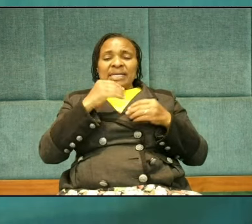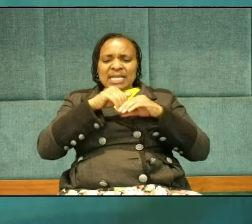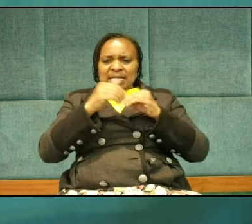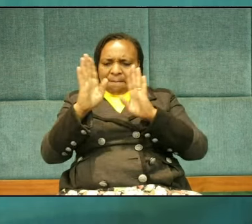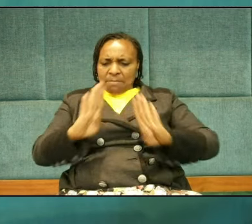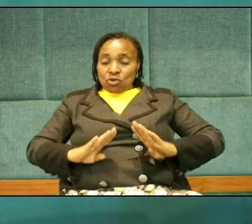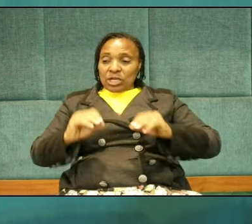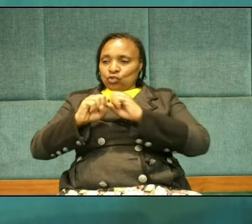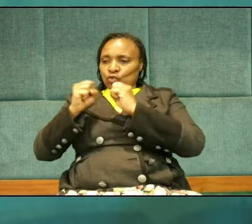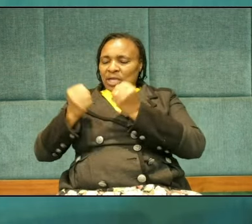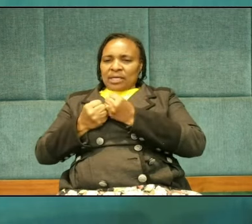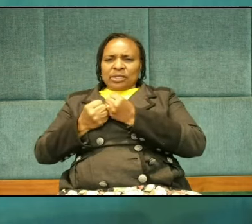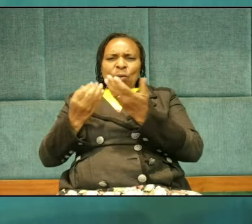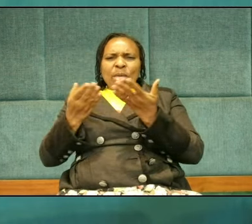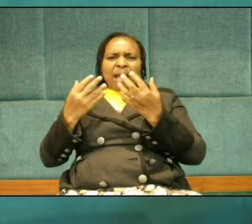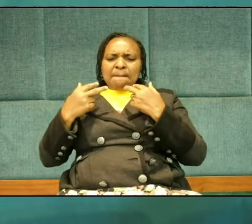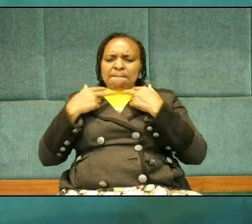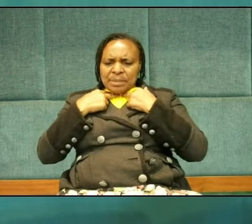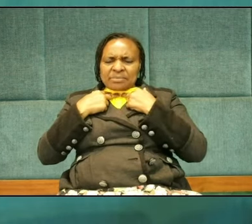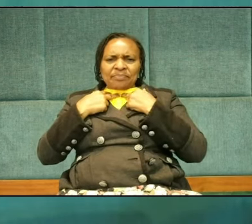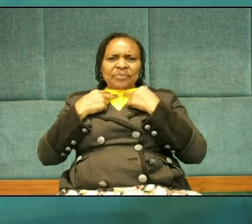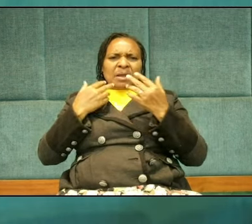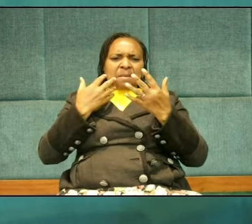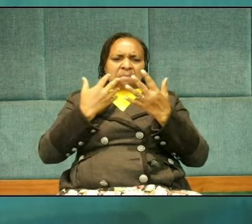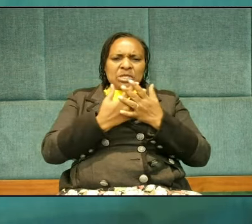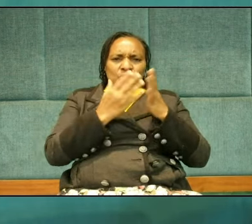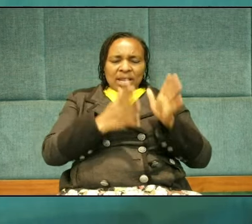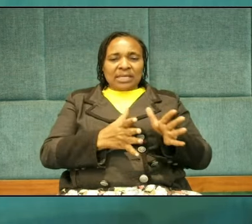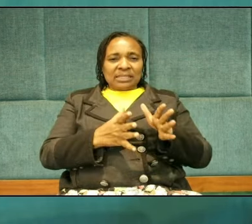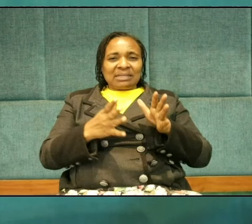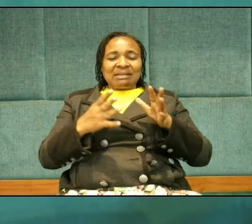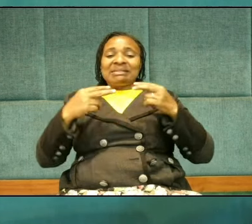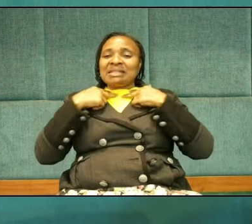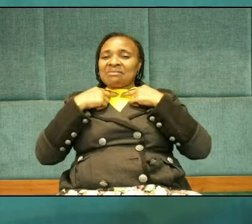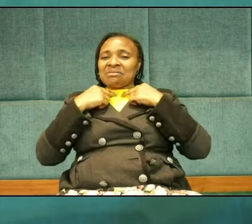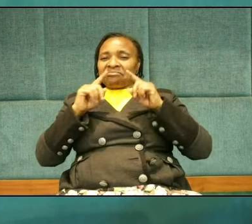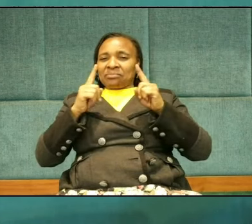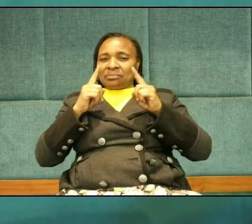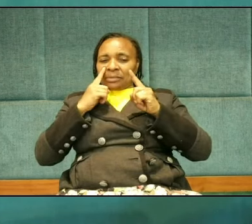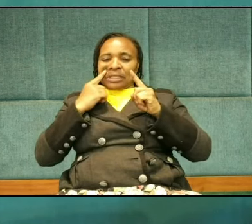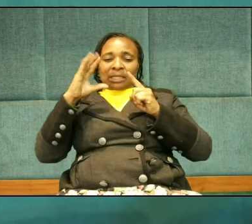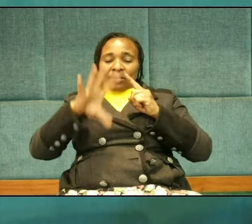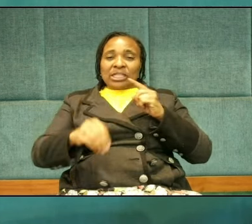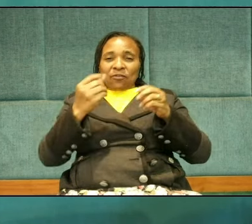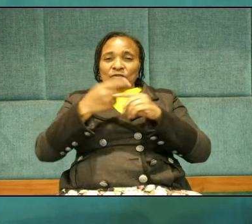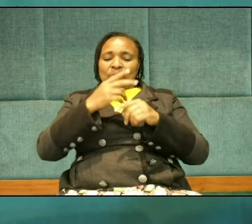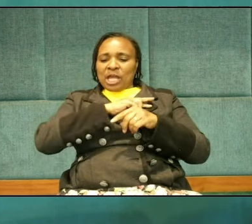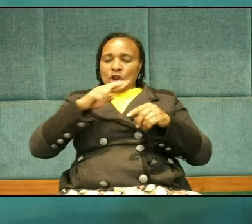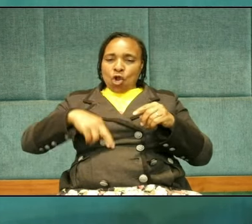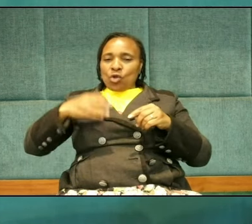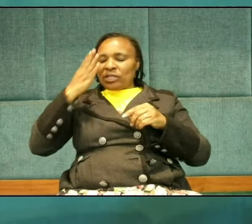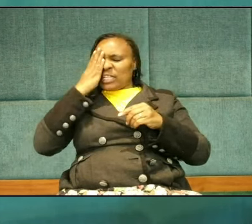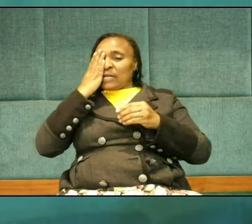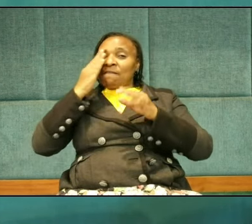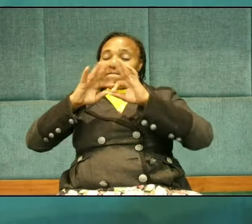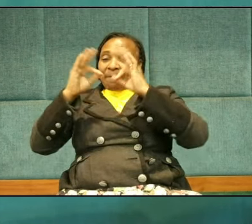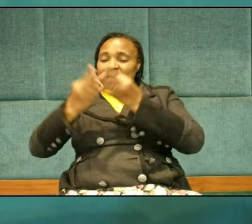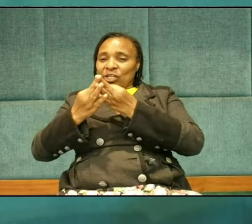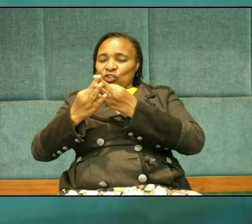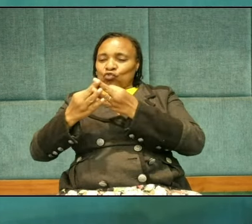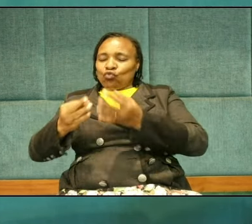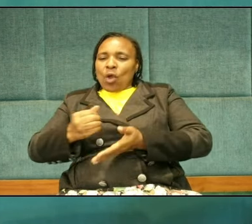society. While they were prisoners, they were not slaves. They were taken from the royal Israelite families in order to help govern